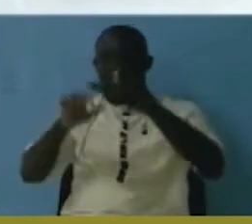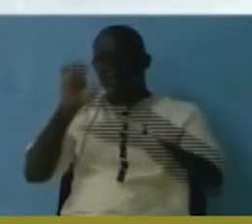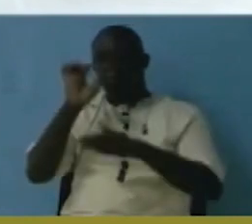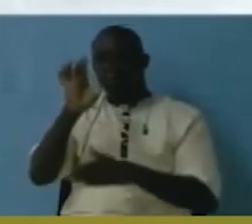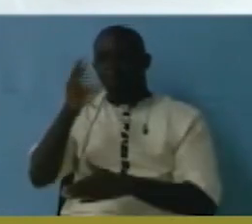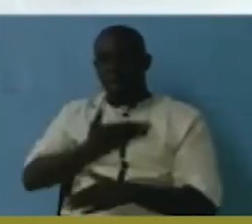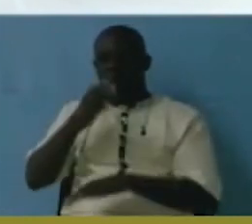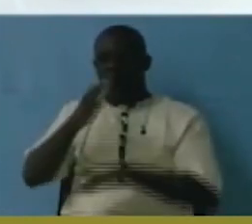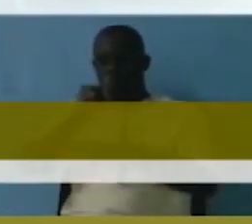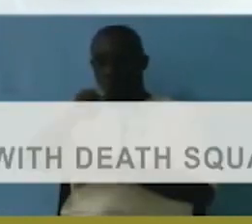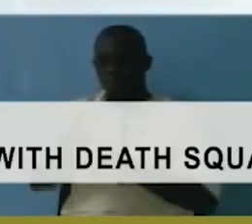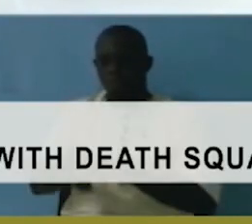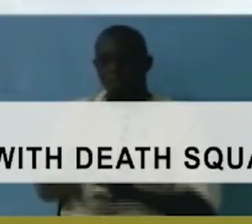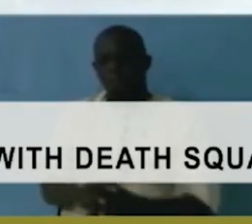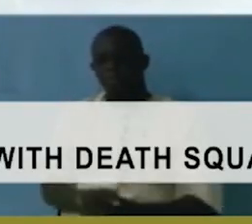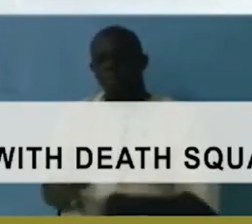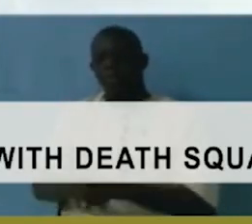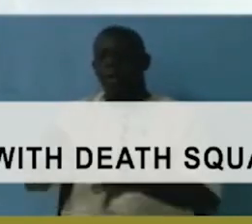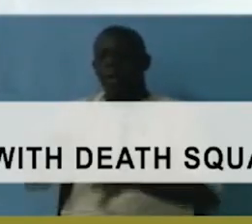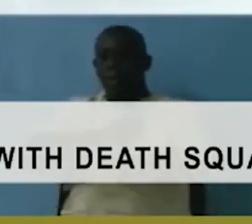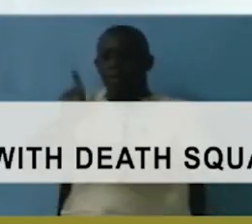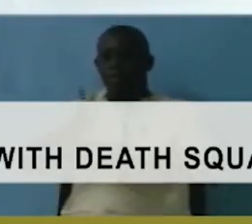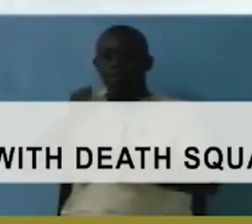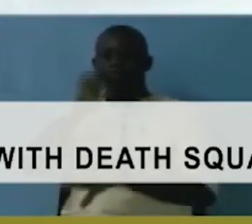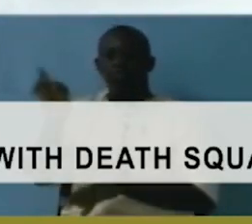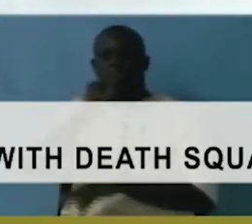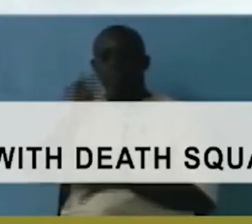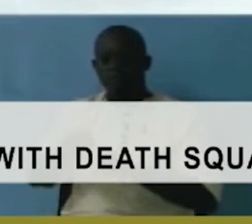So at that place, they'll take cement blocks.